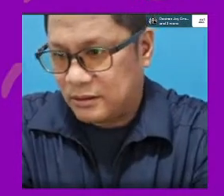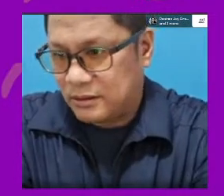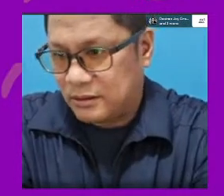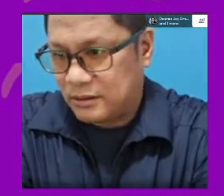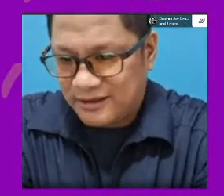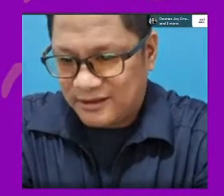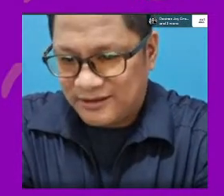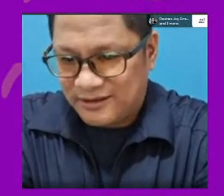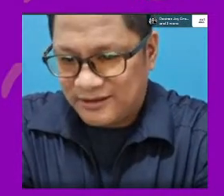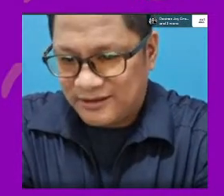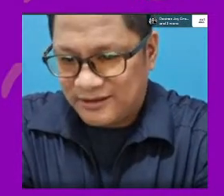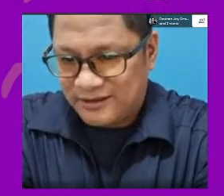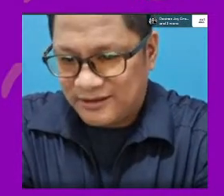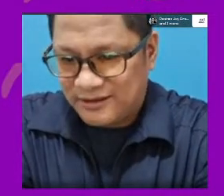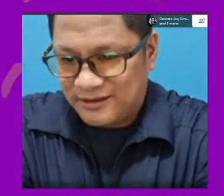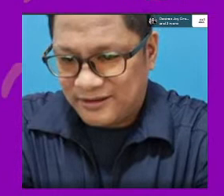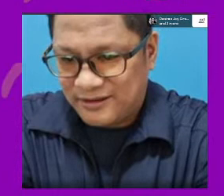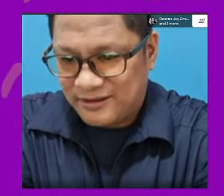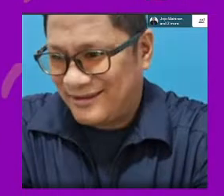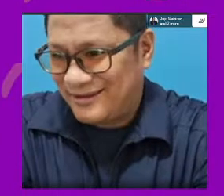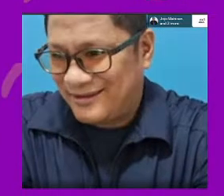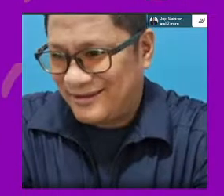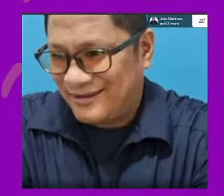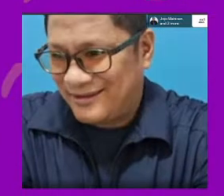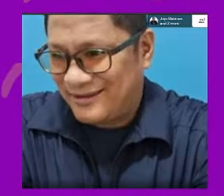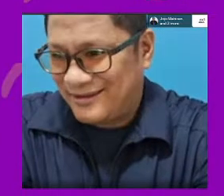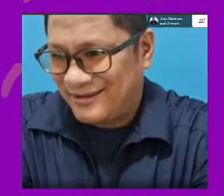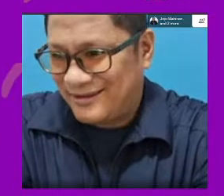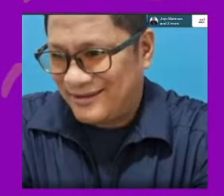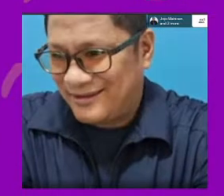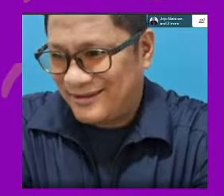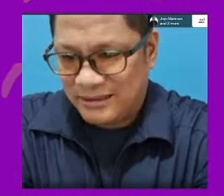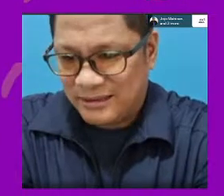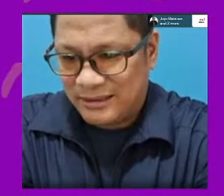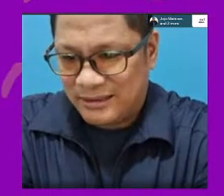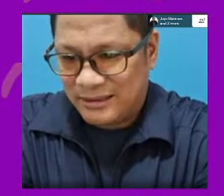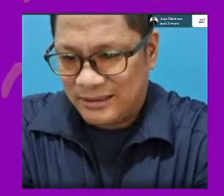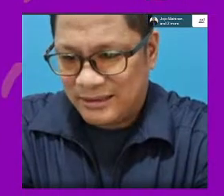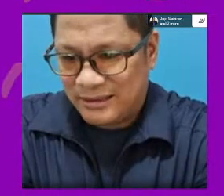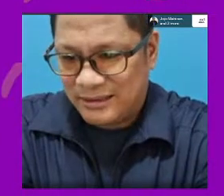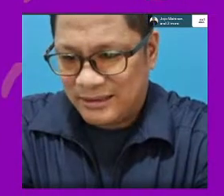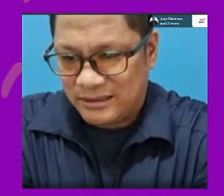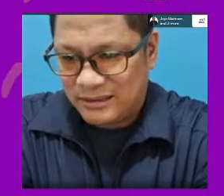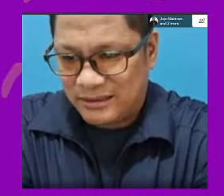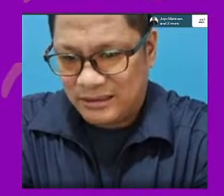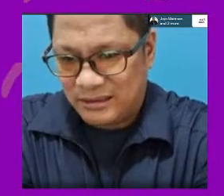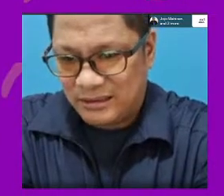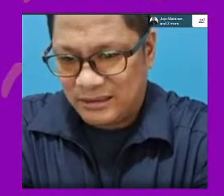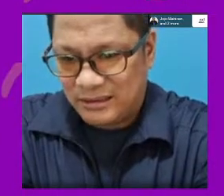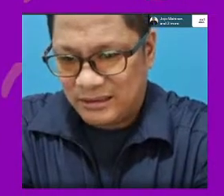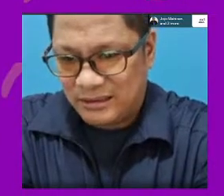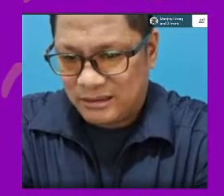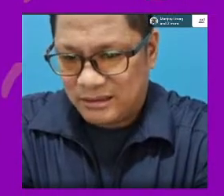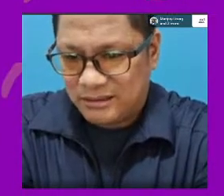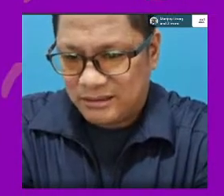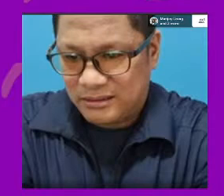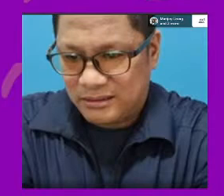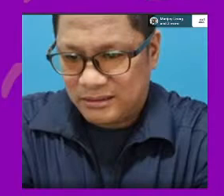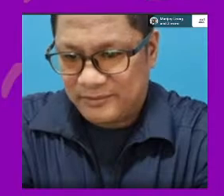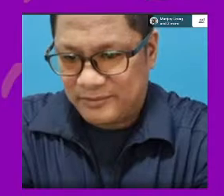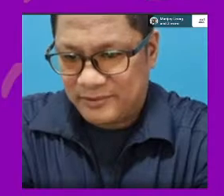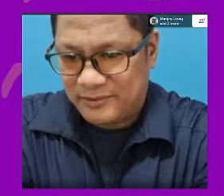community to fight against this COVID-19 pandemic. So I will always be, and our community will always be grateful